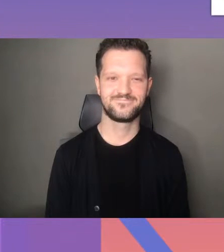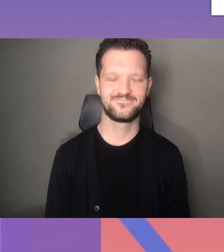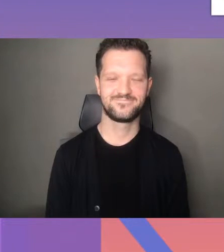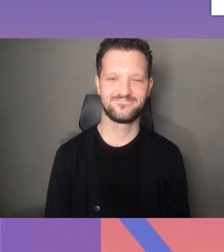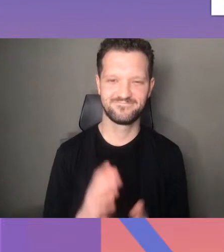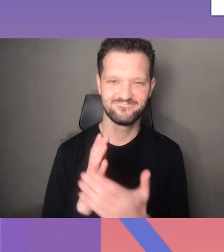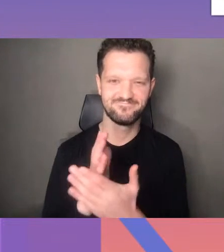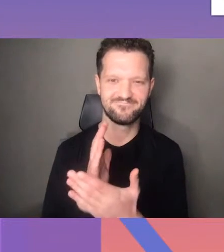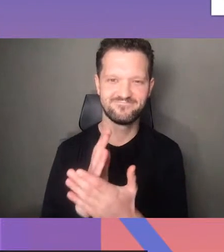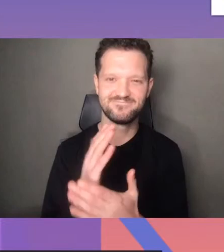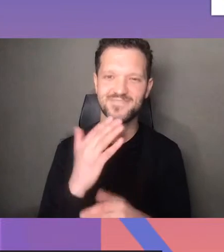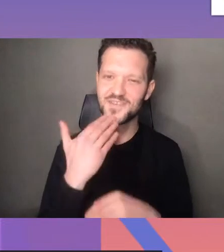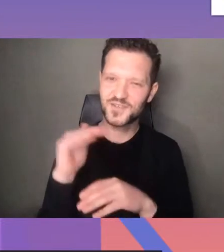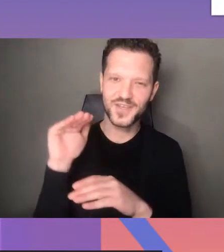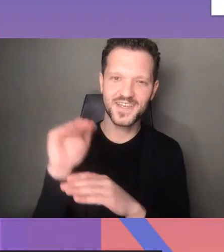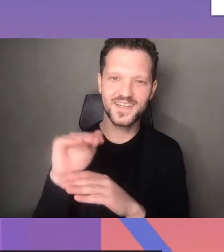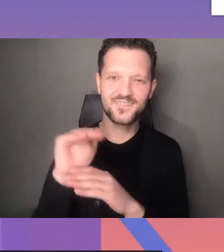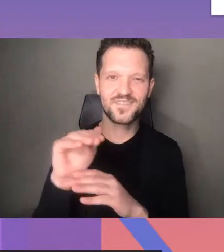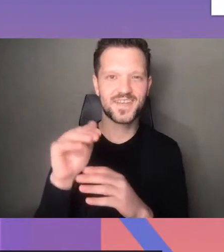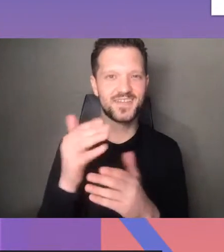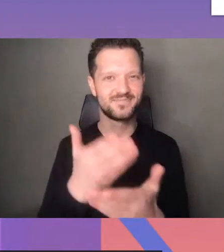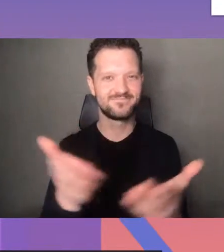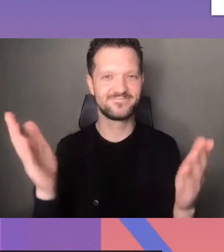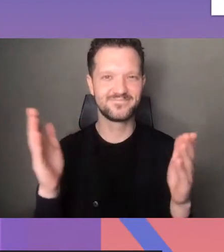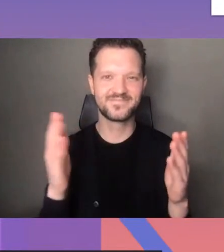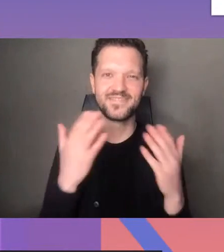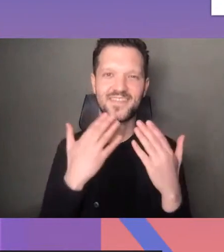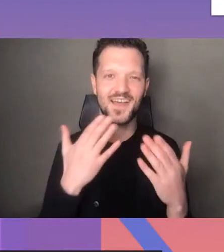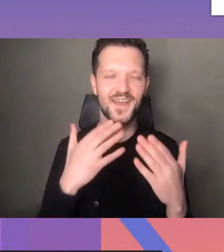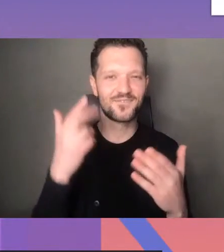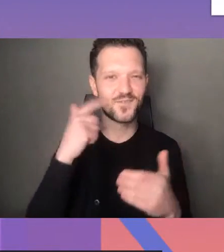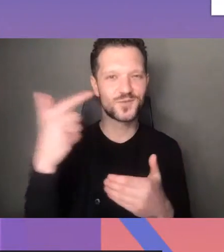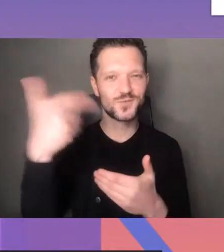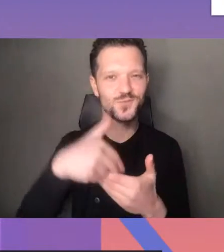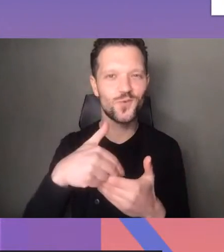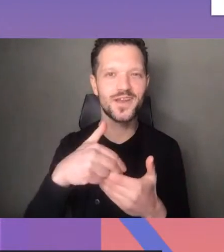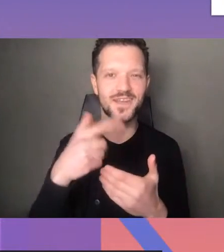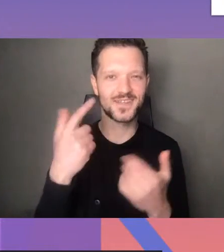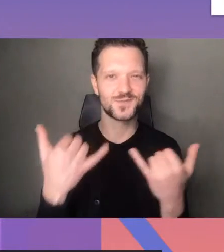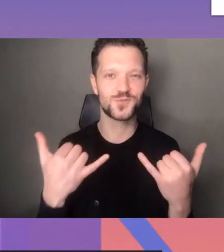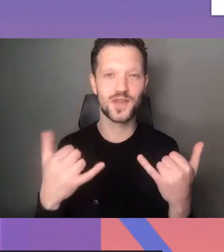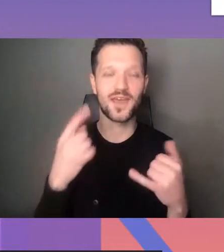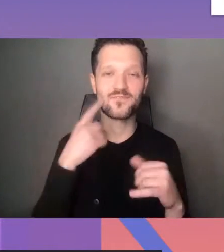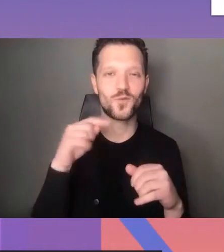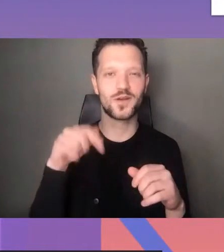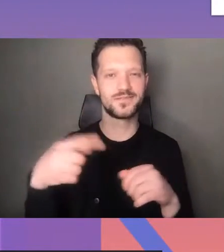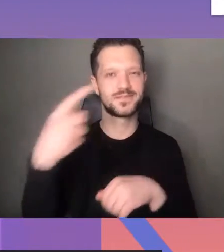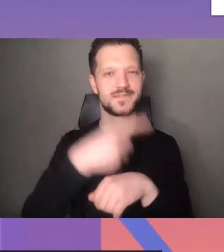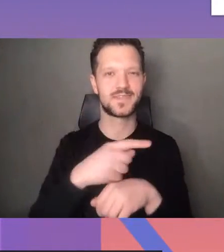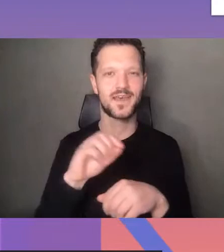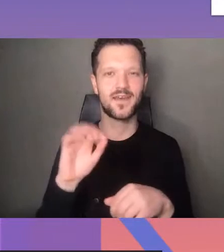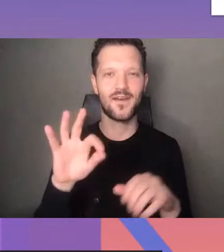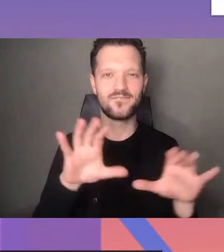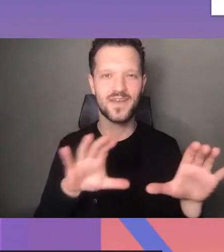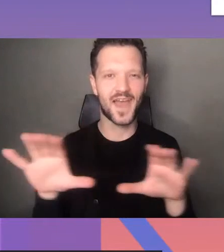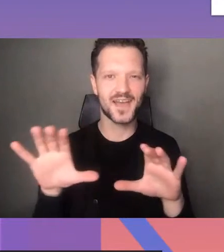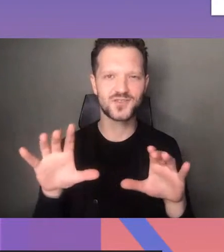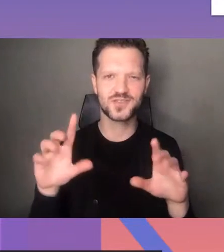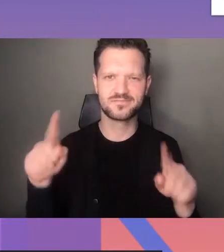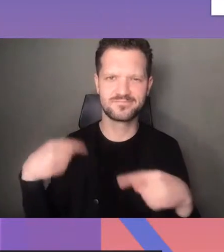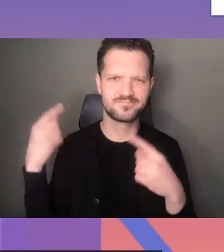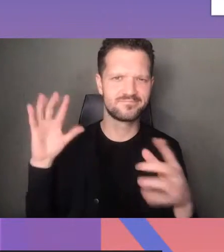All right. Good evening, everyone. Thank you so much for joining us today for our day of action. It's been an